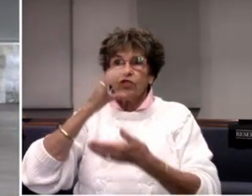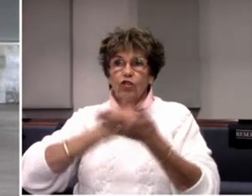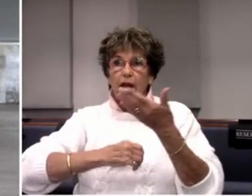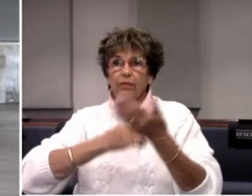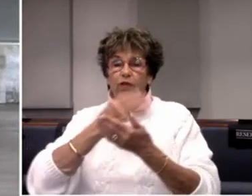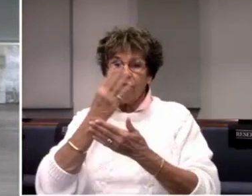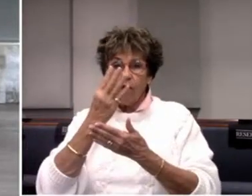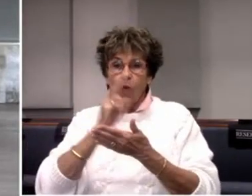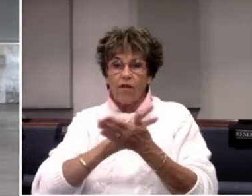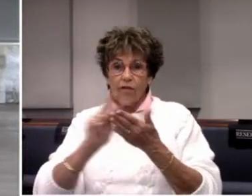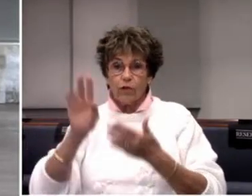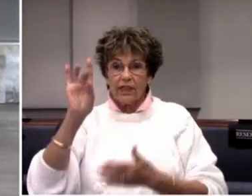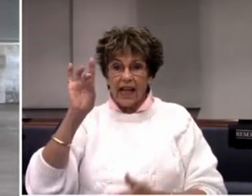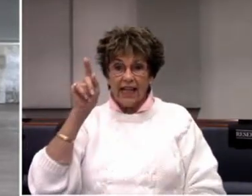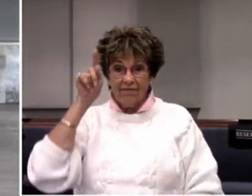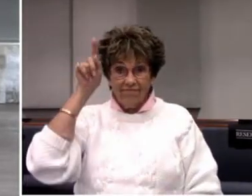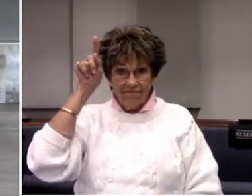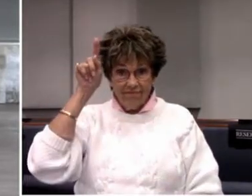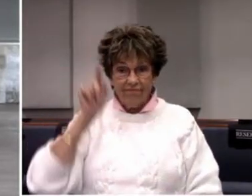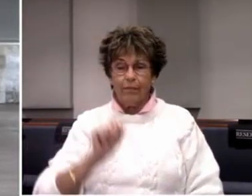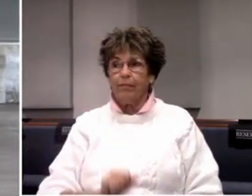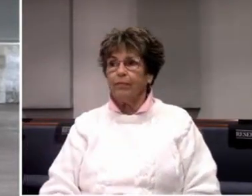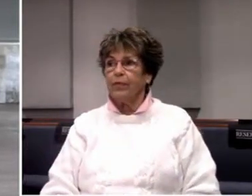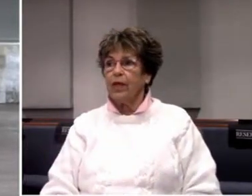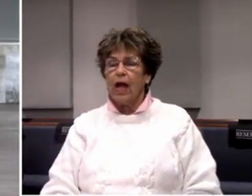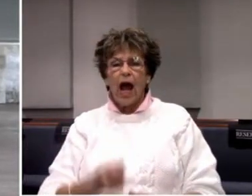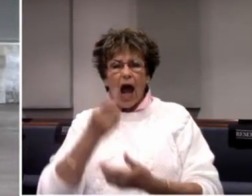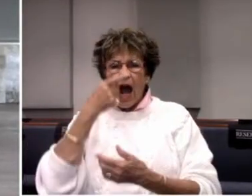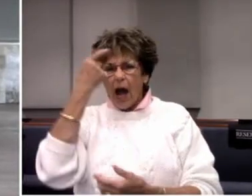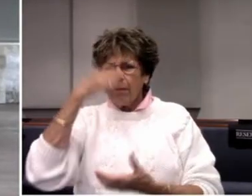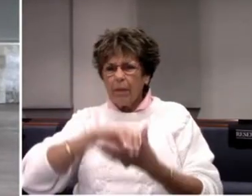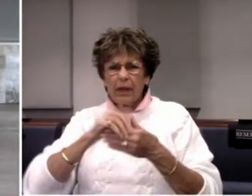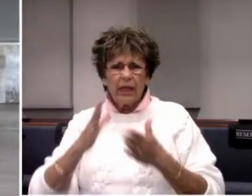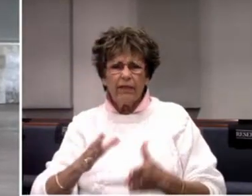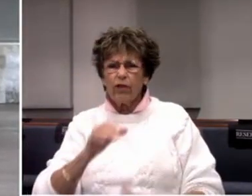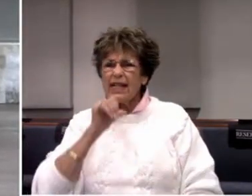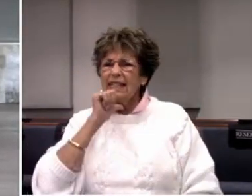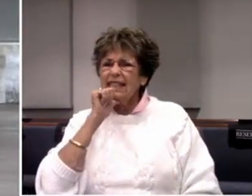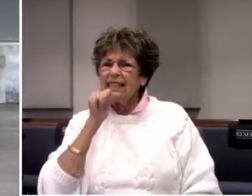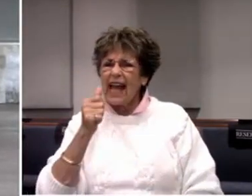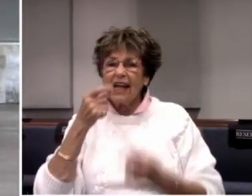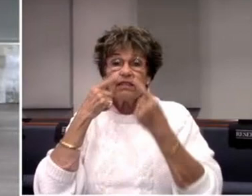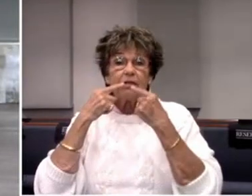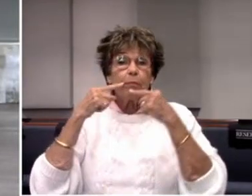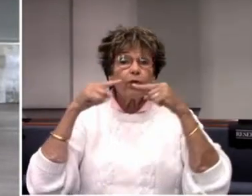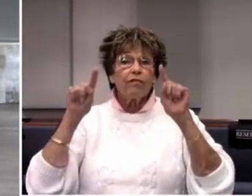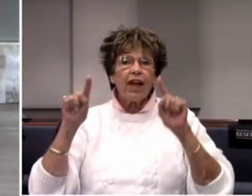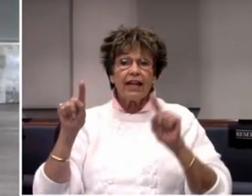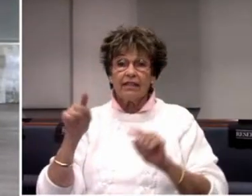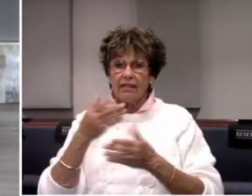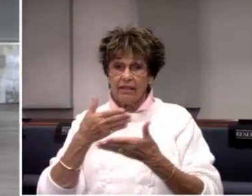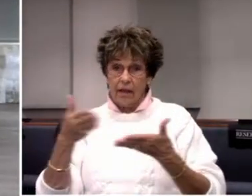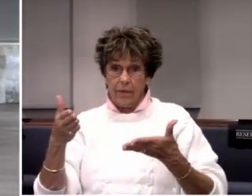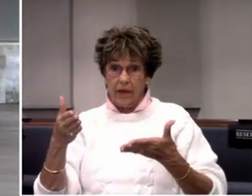process is toward honesty. A believer is not to profess one thing and practice